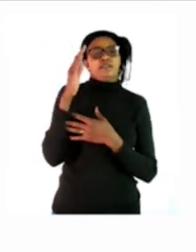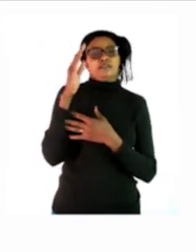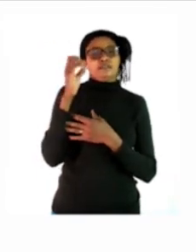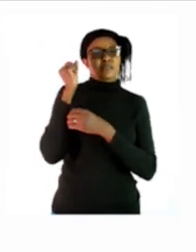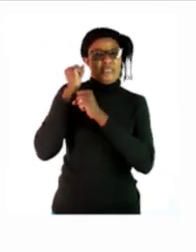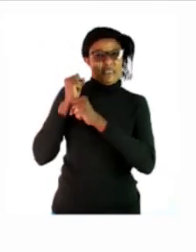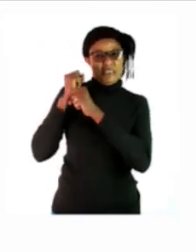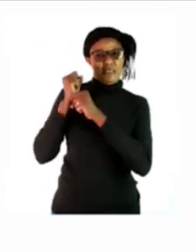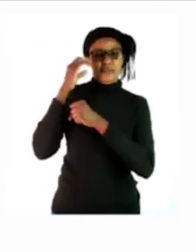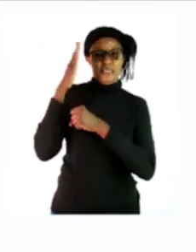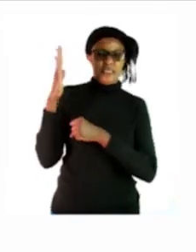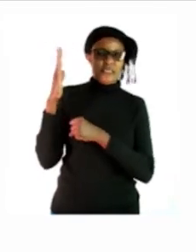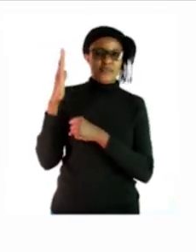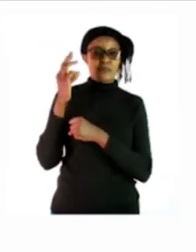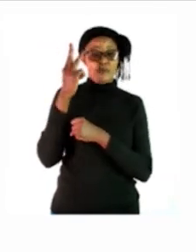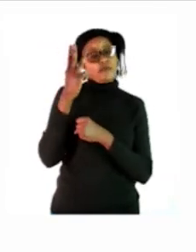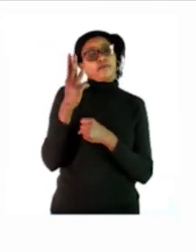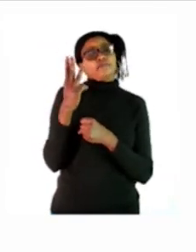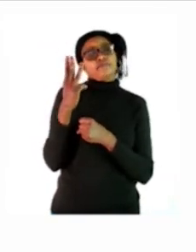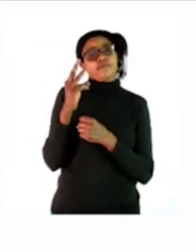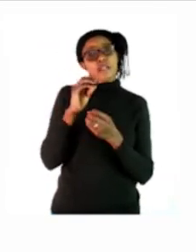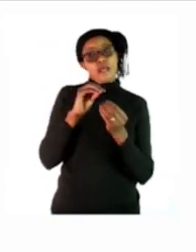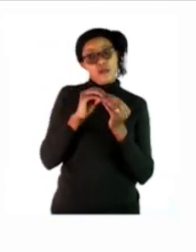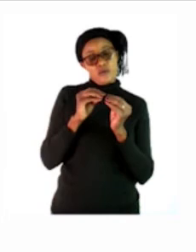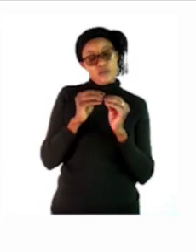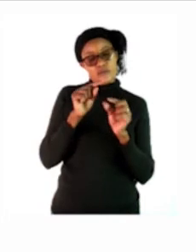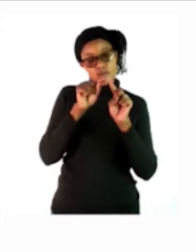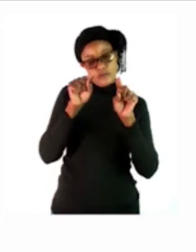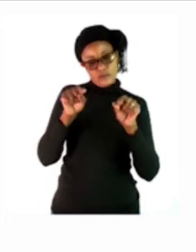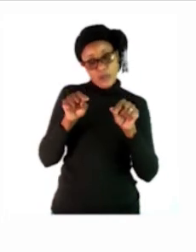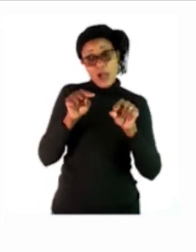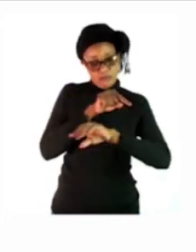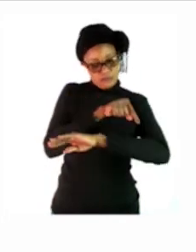3. So we have to fill in number 3 on the line.